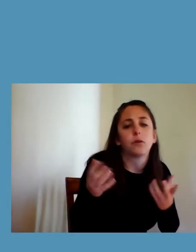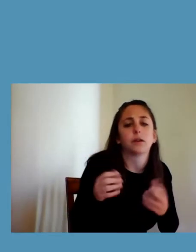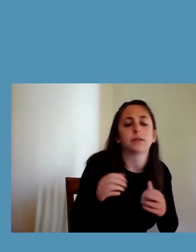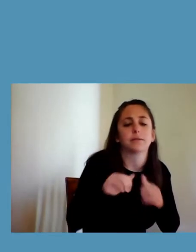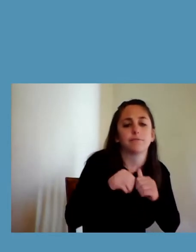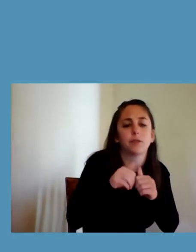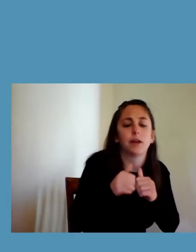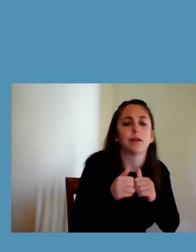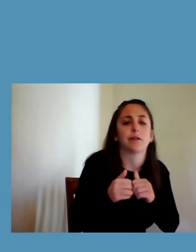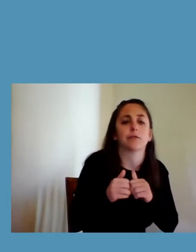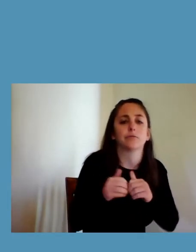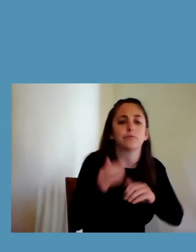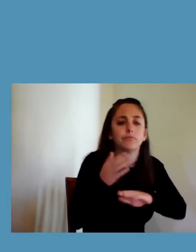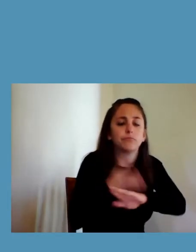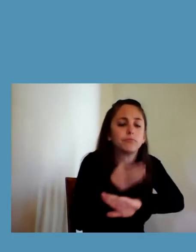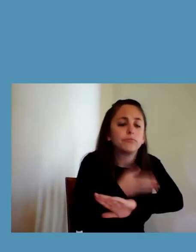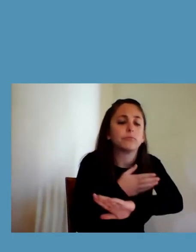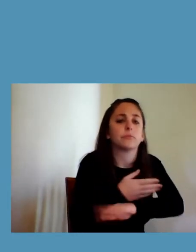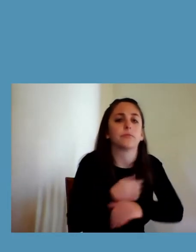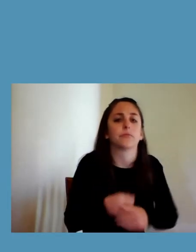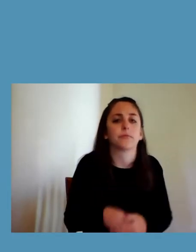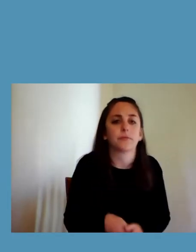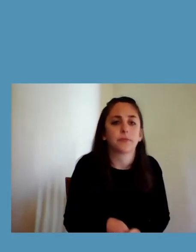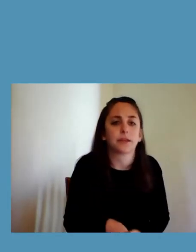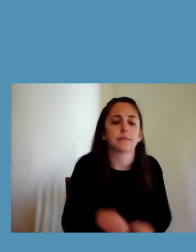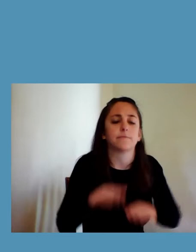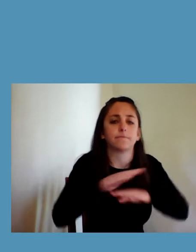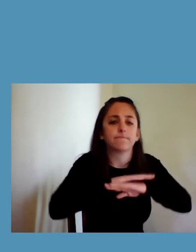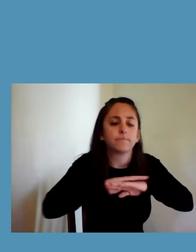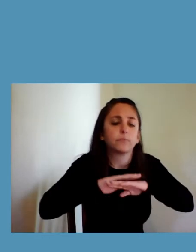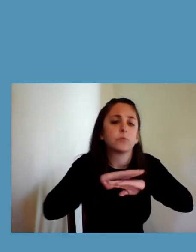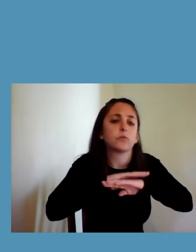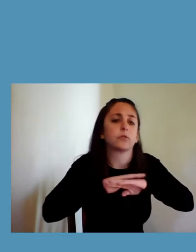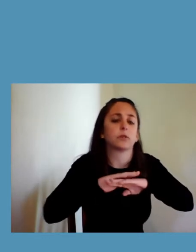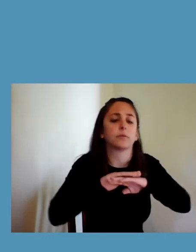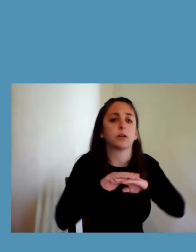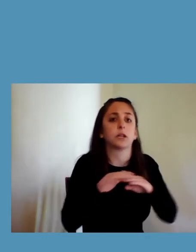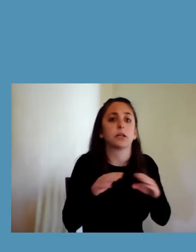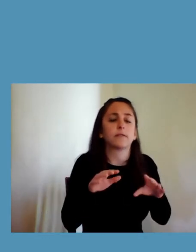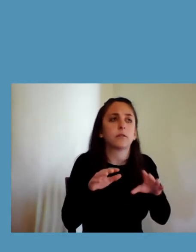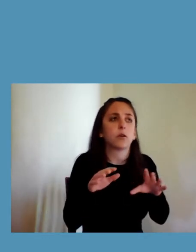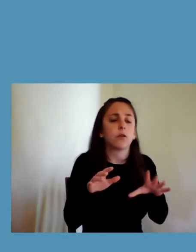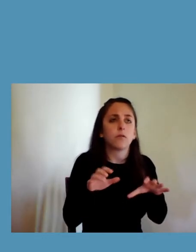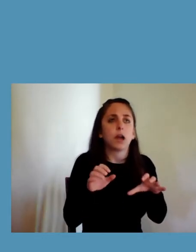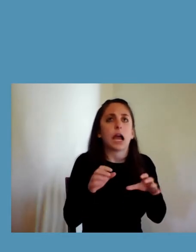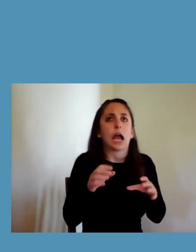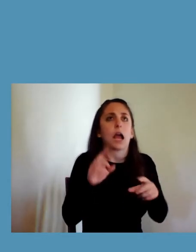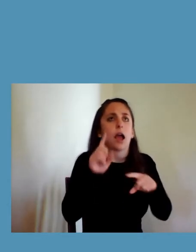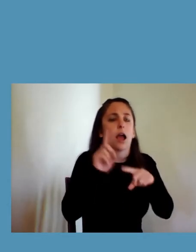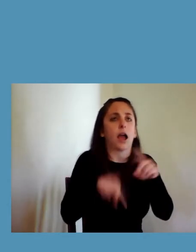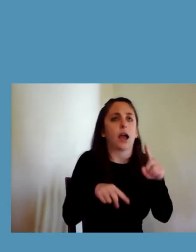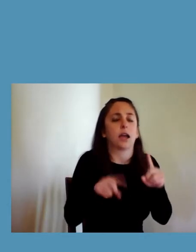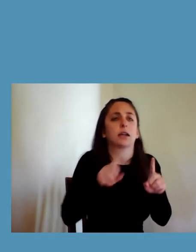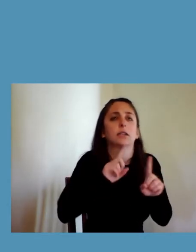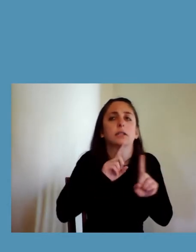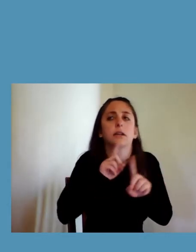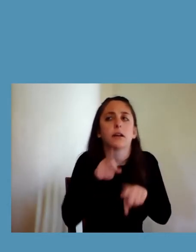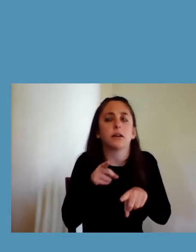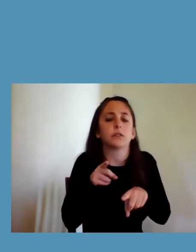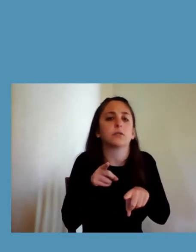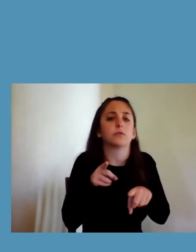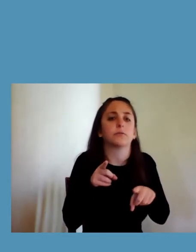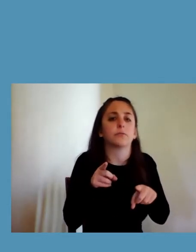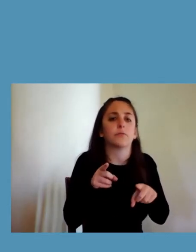posting, drafting creative content for these platforms, you freeze and you can't seem to answer this question. What